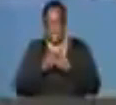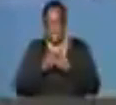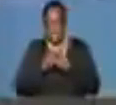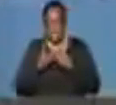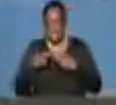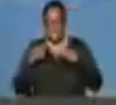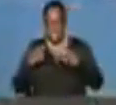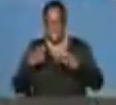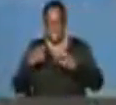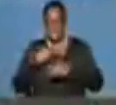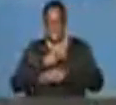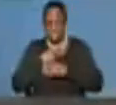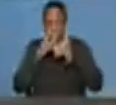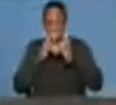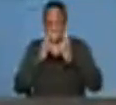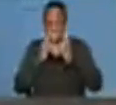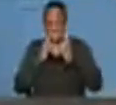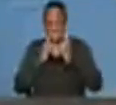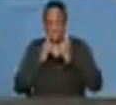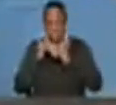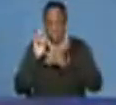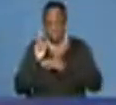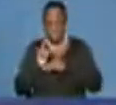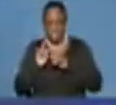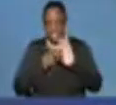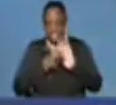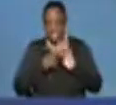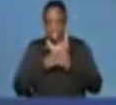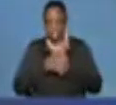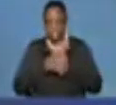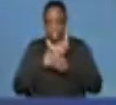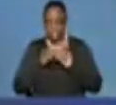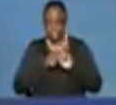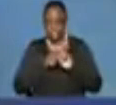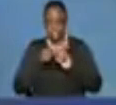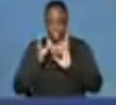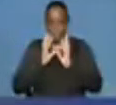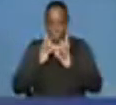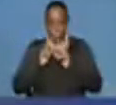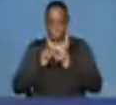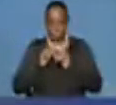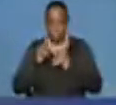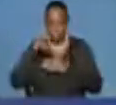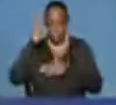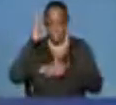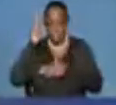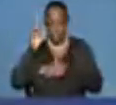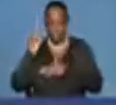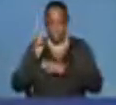grant us an effective date for the increase to take effect. We reached out to Bahamas Unified Bus Drivers President Rudy